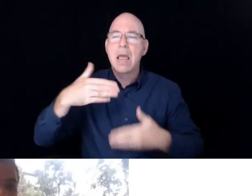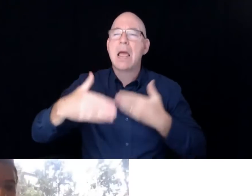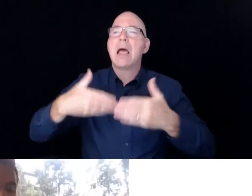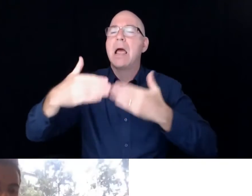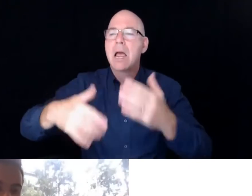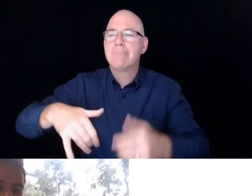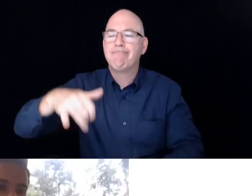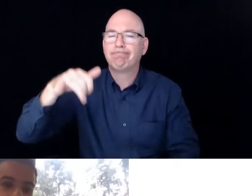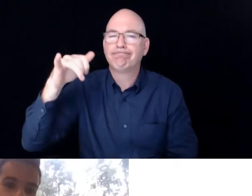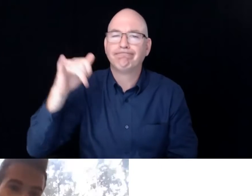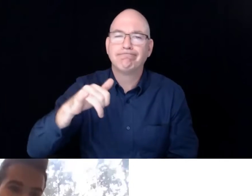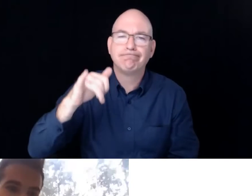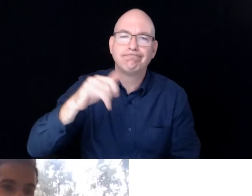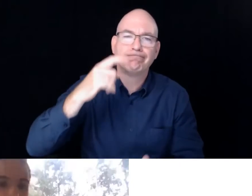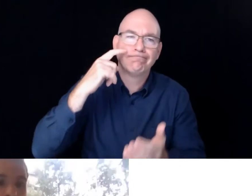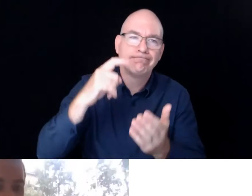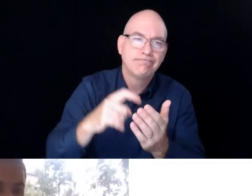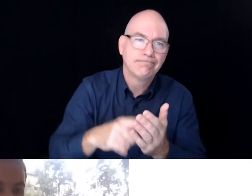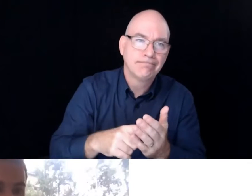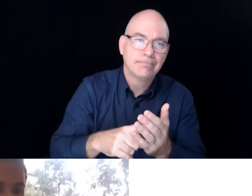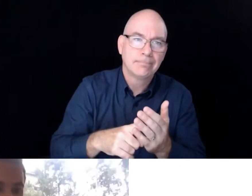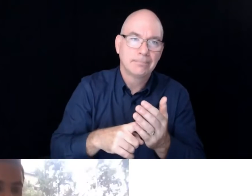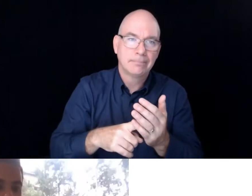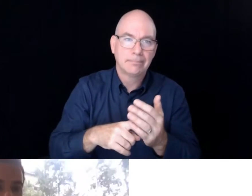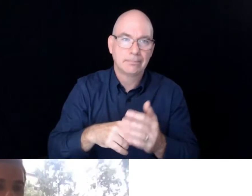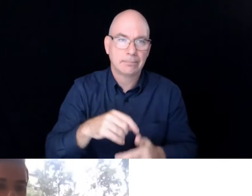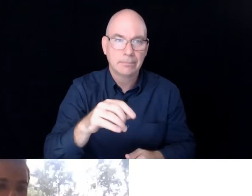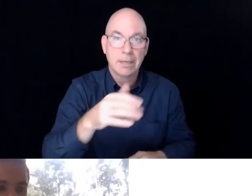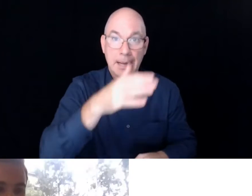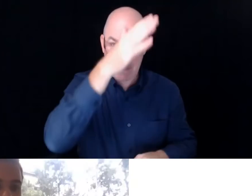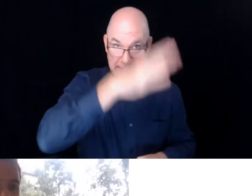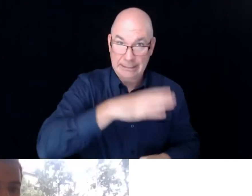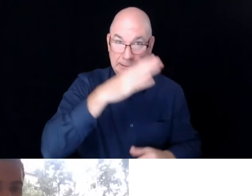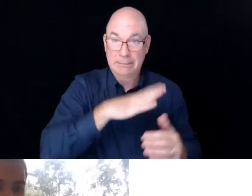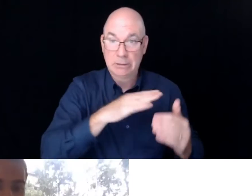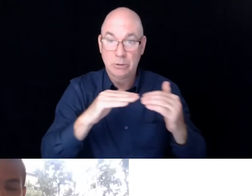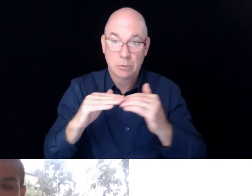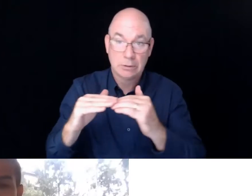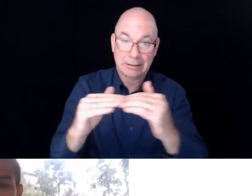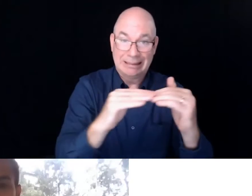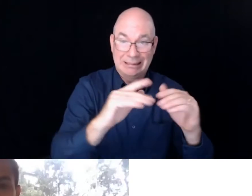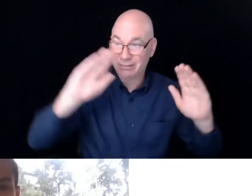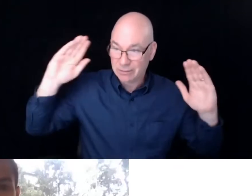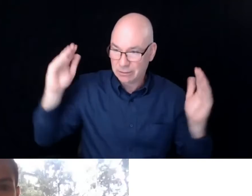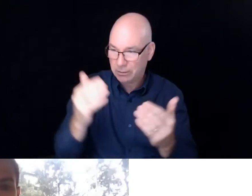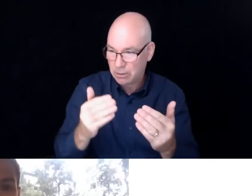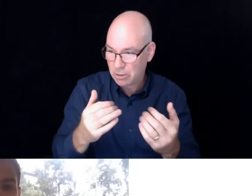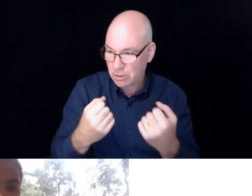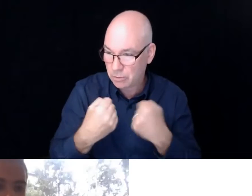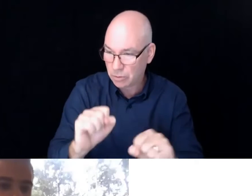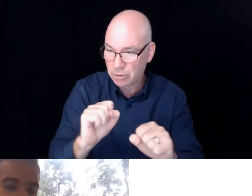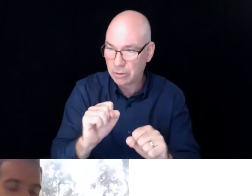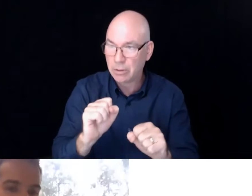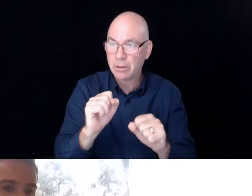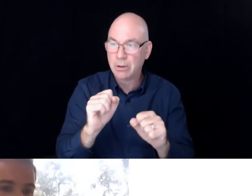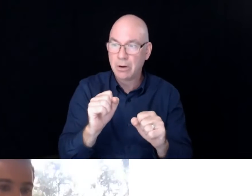there is a huge difference between sex equality and gender equality. And what we are working on is gender equality. What we are trying to do basically is